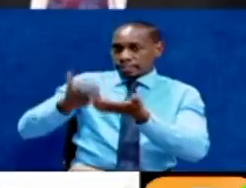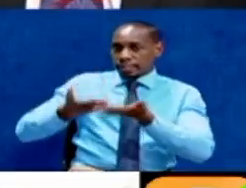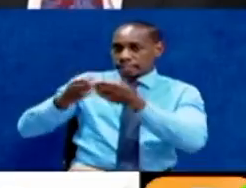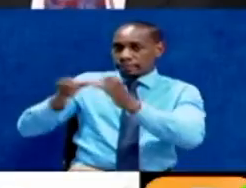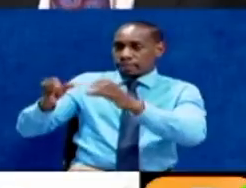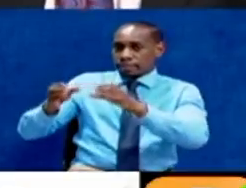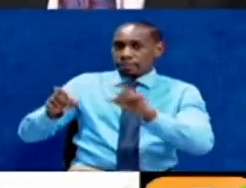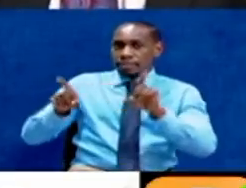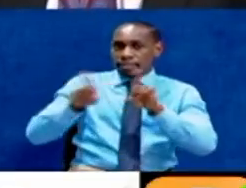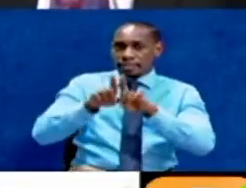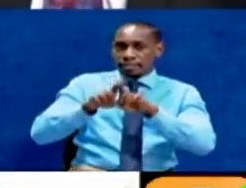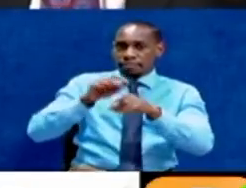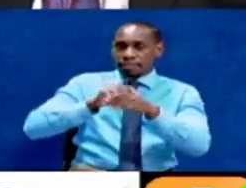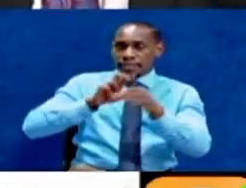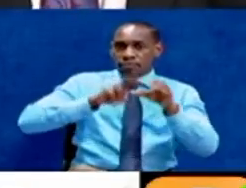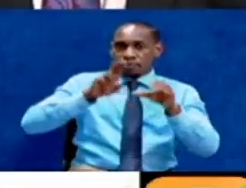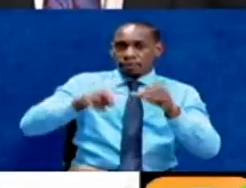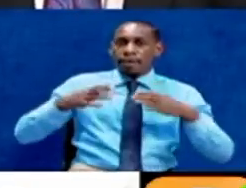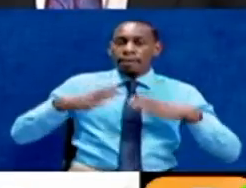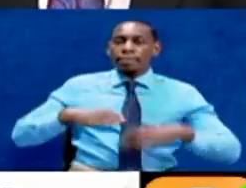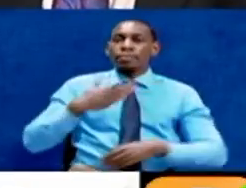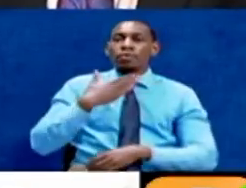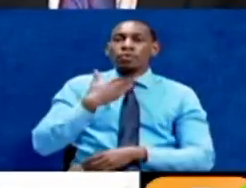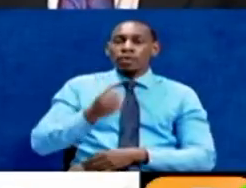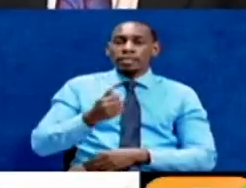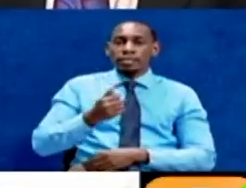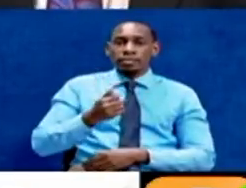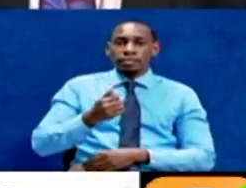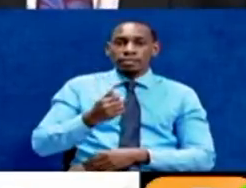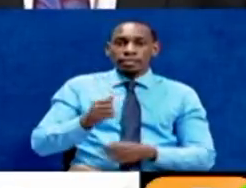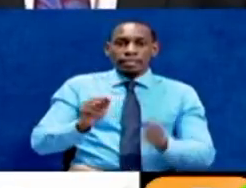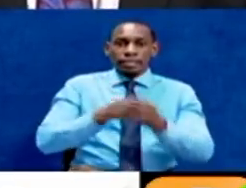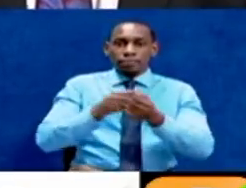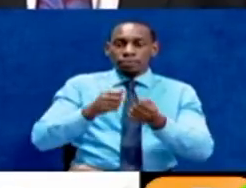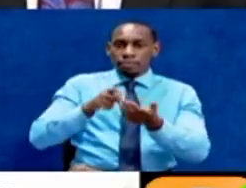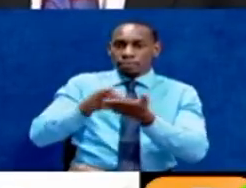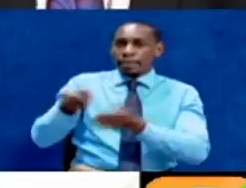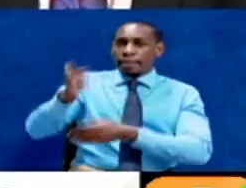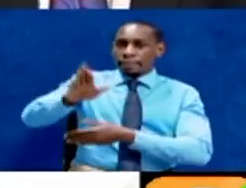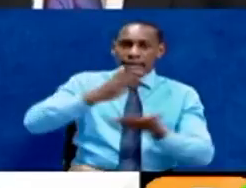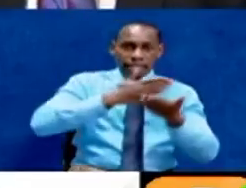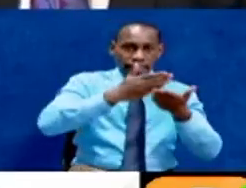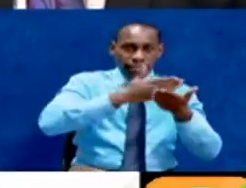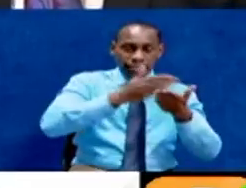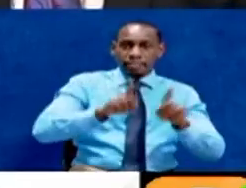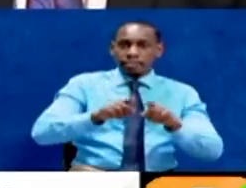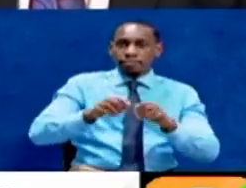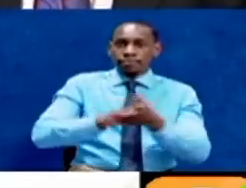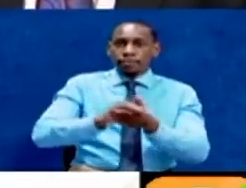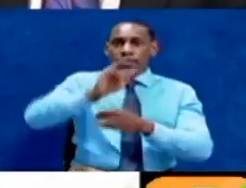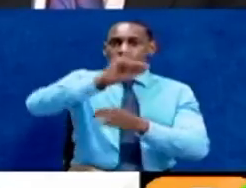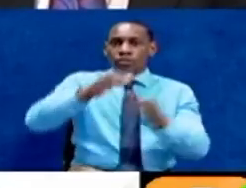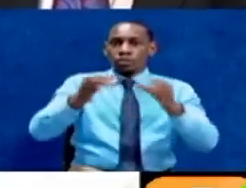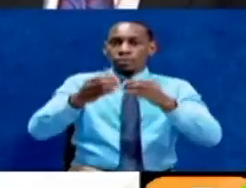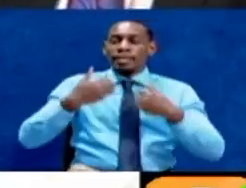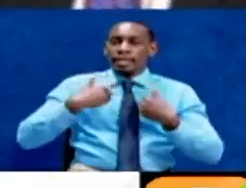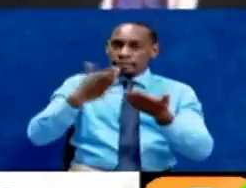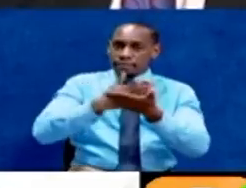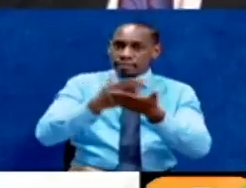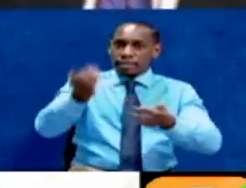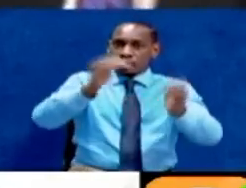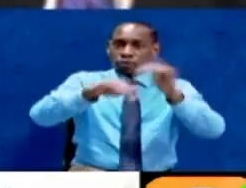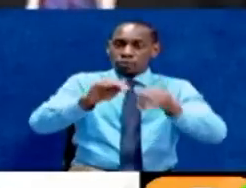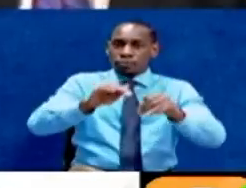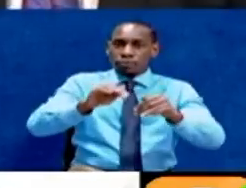subscriptions. And even when you are leaving out or people want to get you out, they are telling you they cannot refund your shares. In Jubilee, we have a stake. We contributed